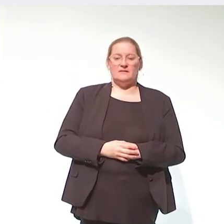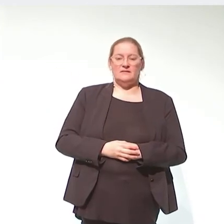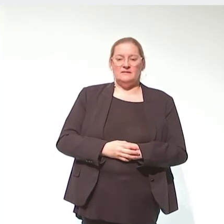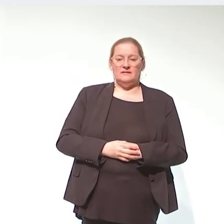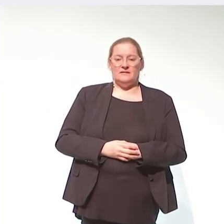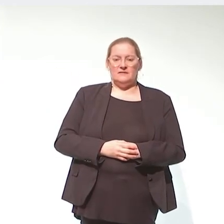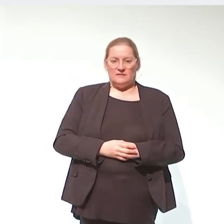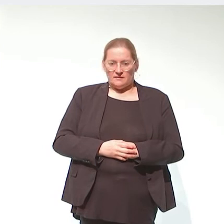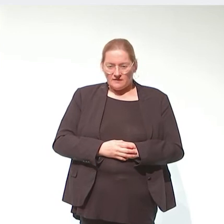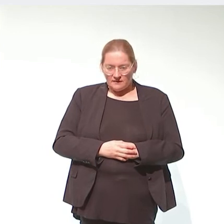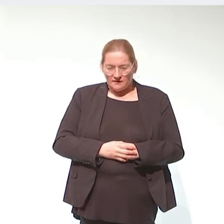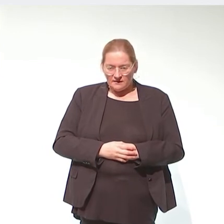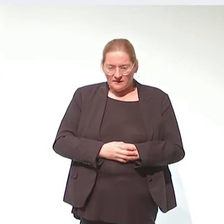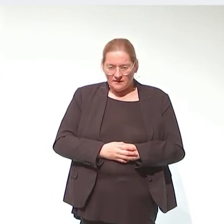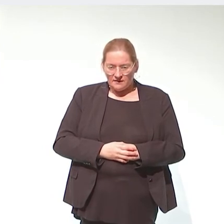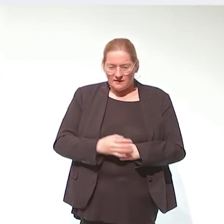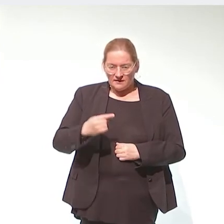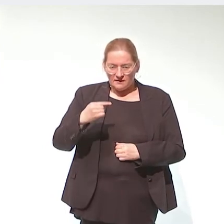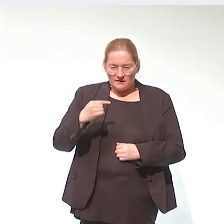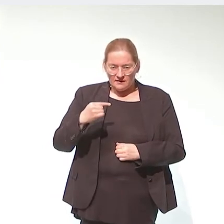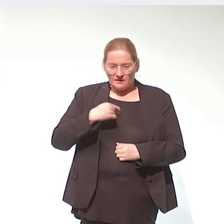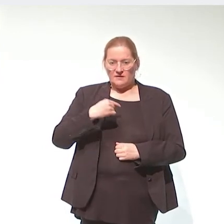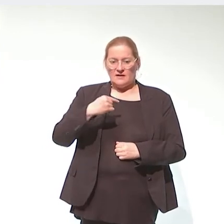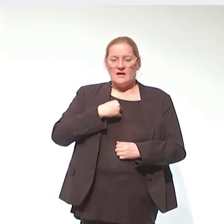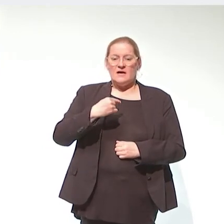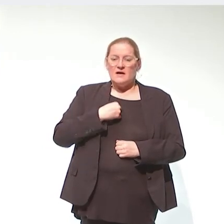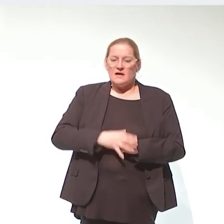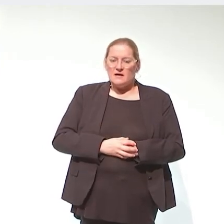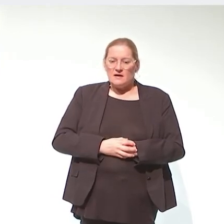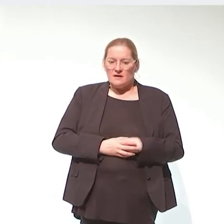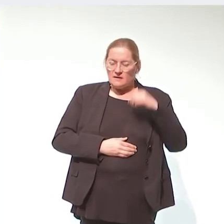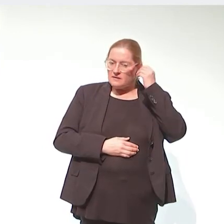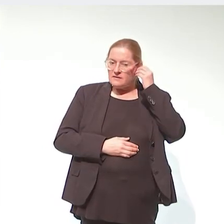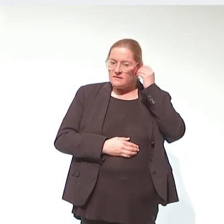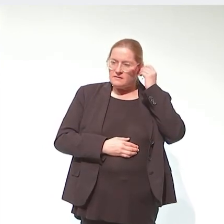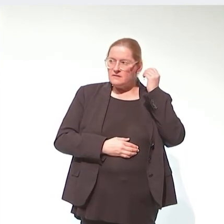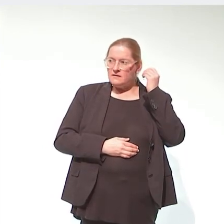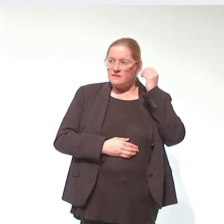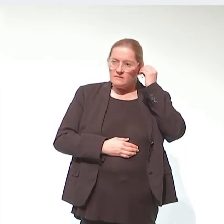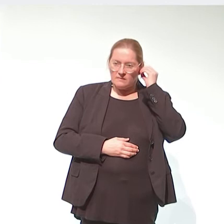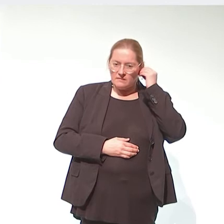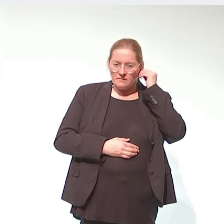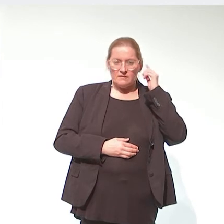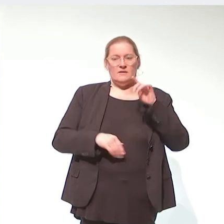reality? I'll be making my speech in Italian, my mother tongue.